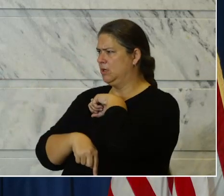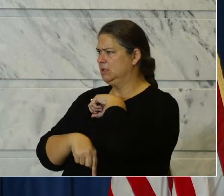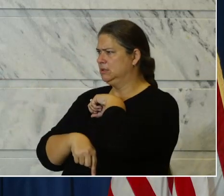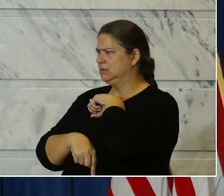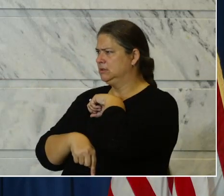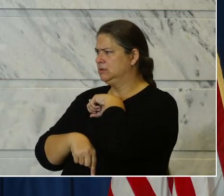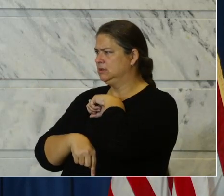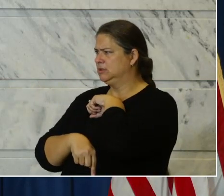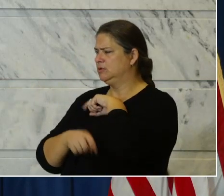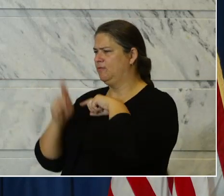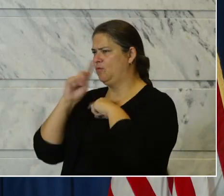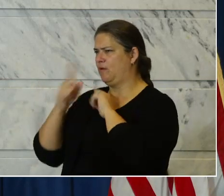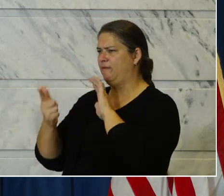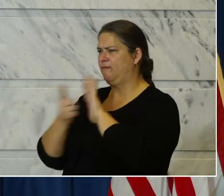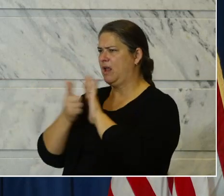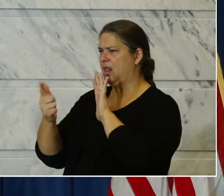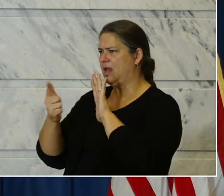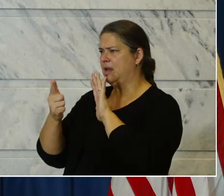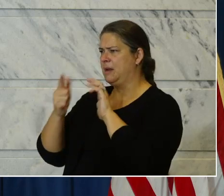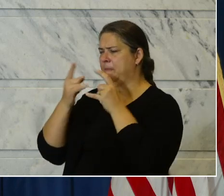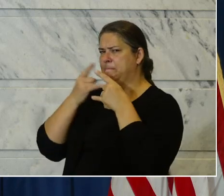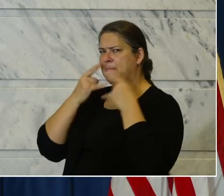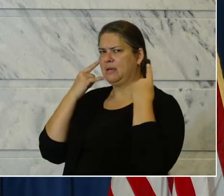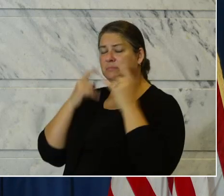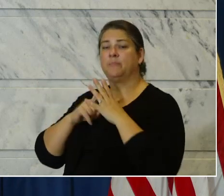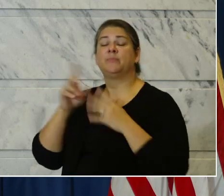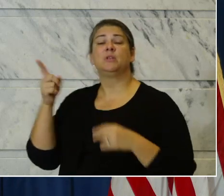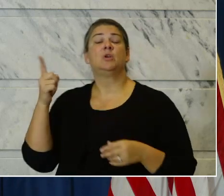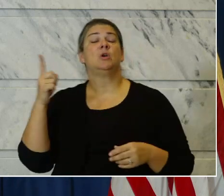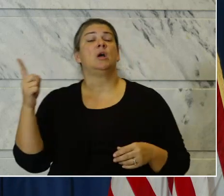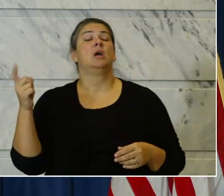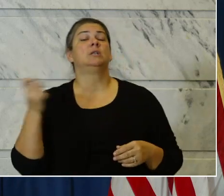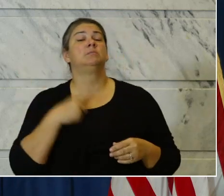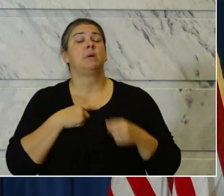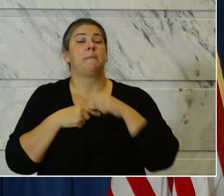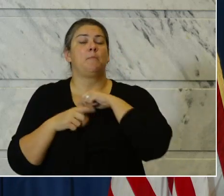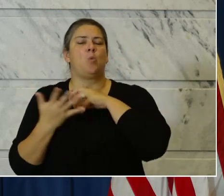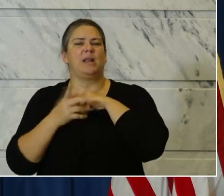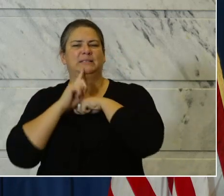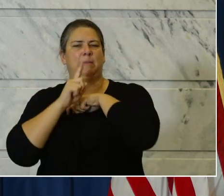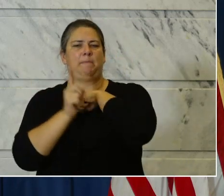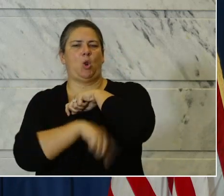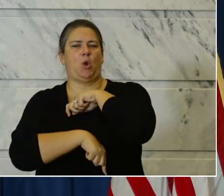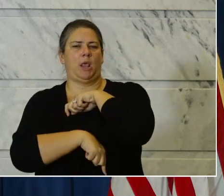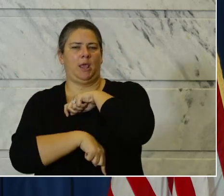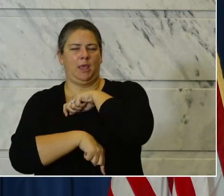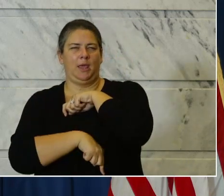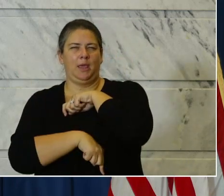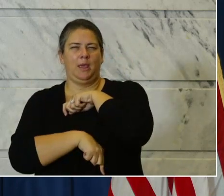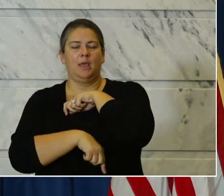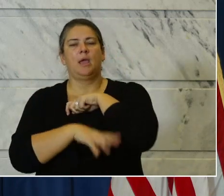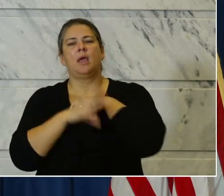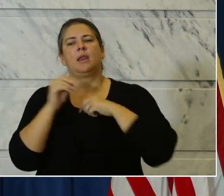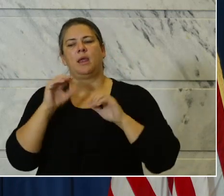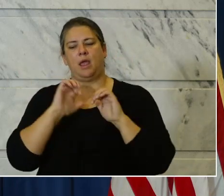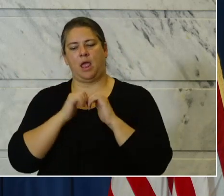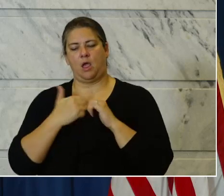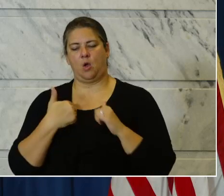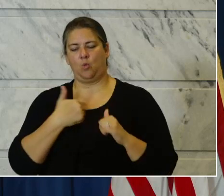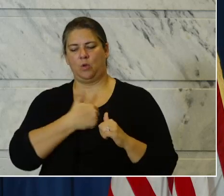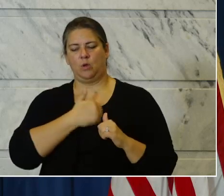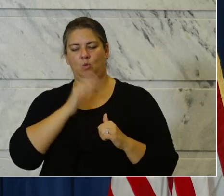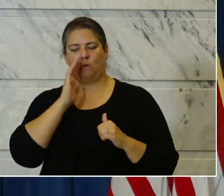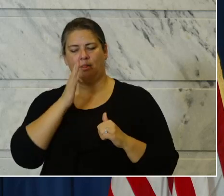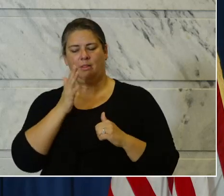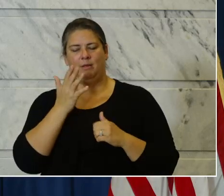for violating your mask mandate? The question is on penalties and I guess generally how we're going to step up